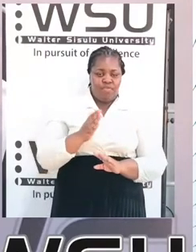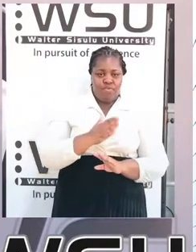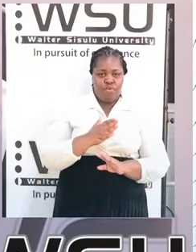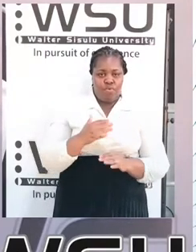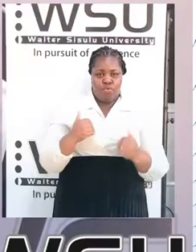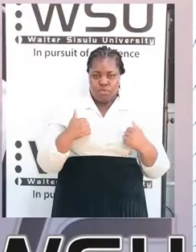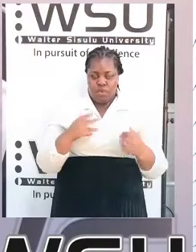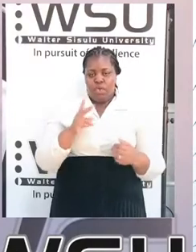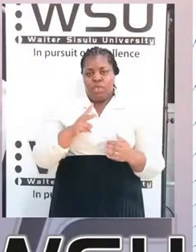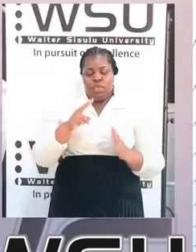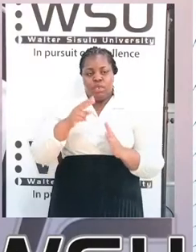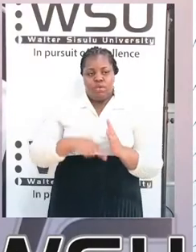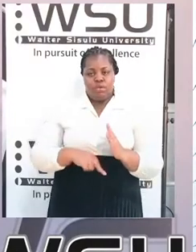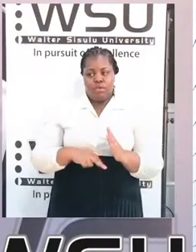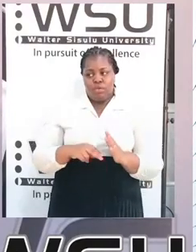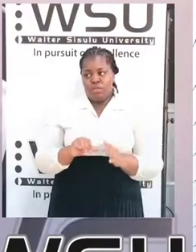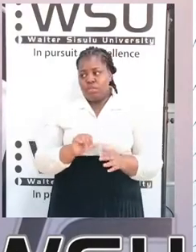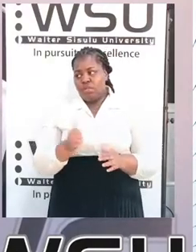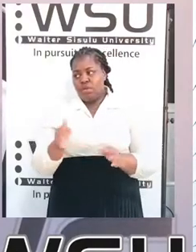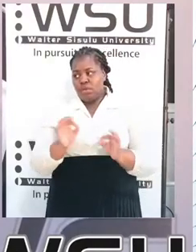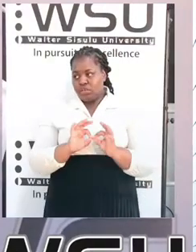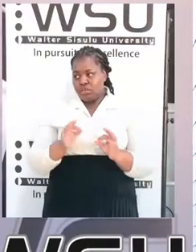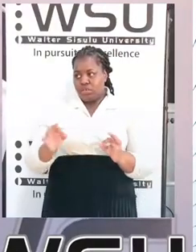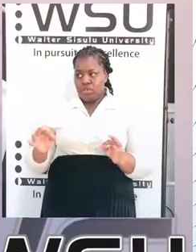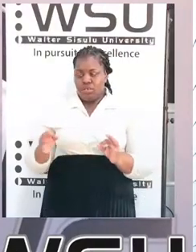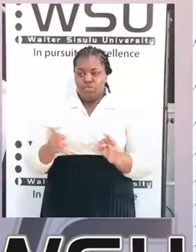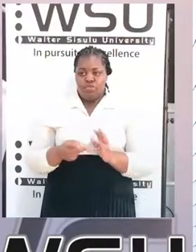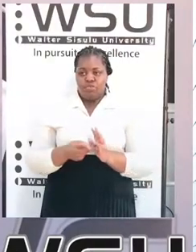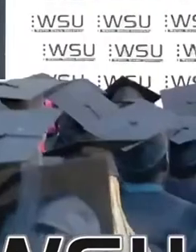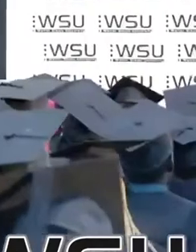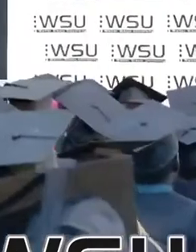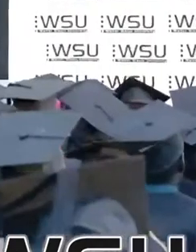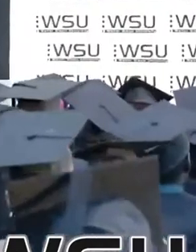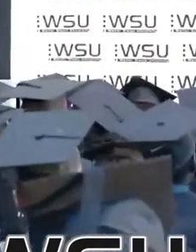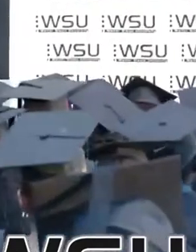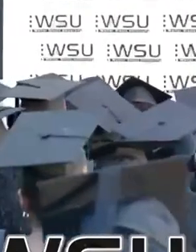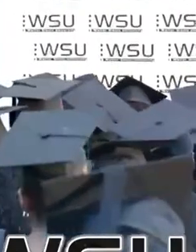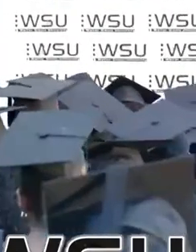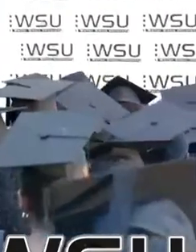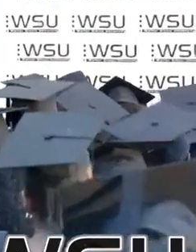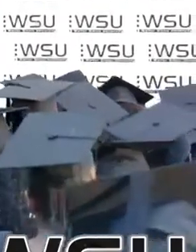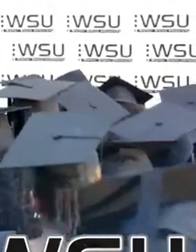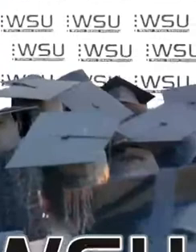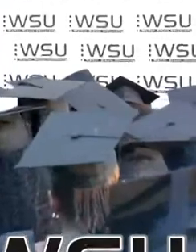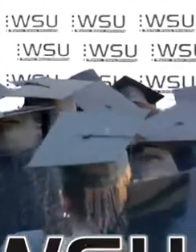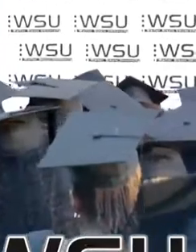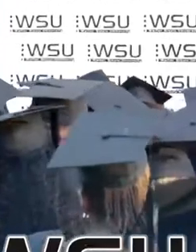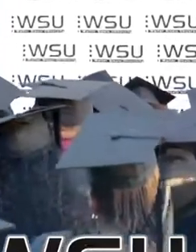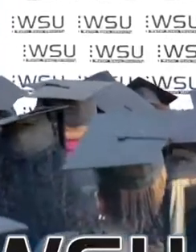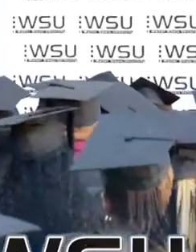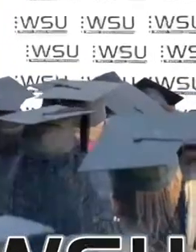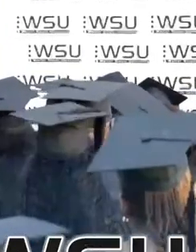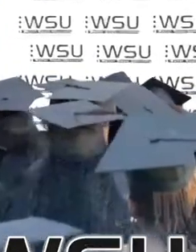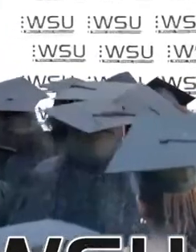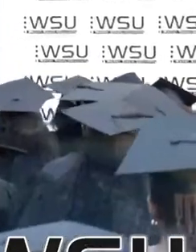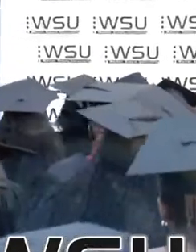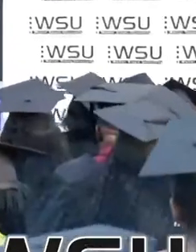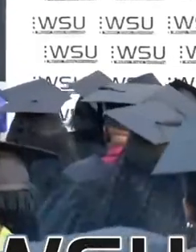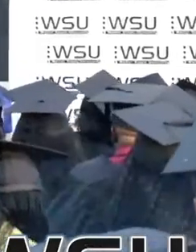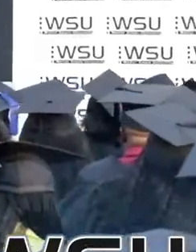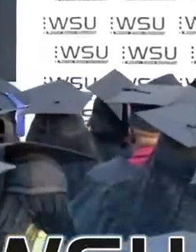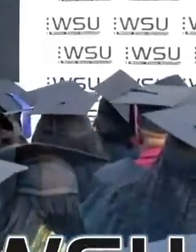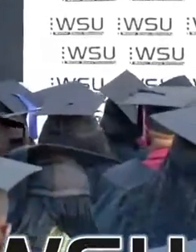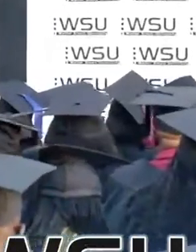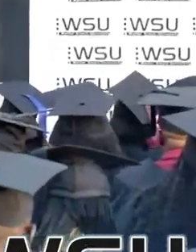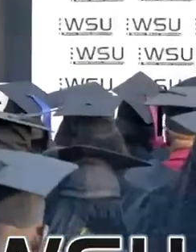reading the next sentence, chapter, or book. Therefore, let us take a moment to